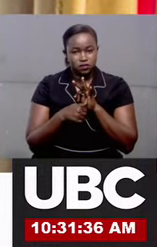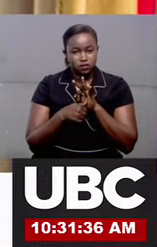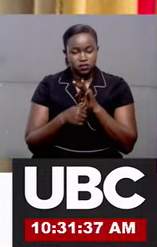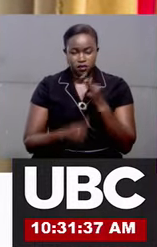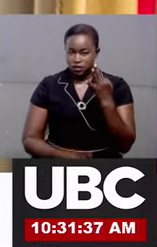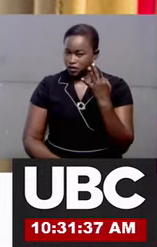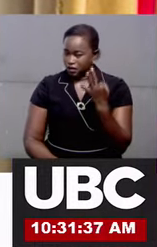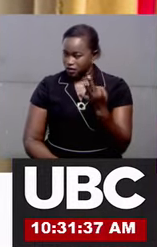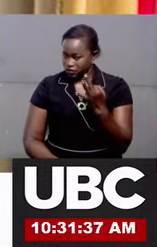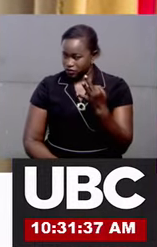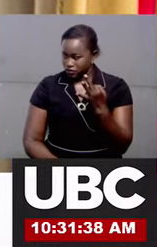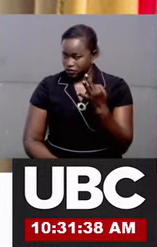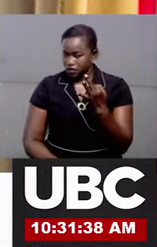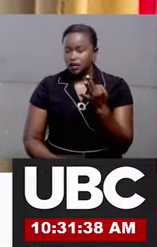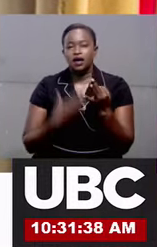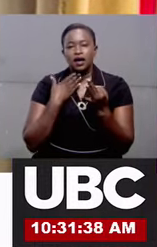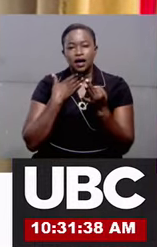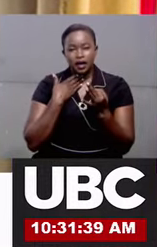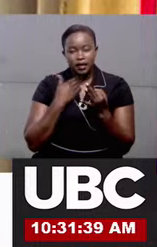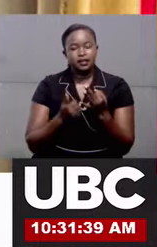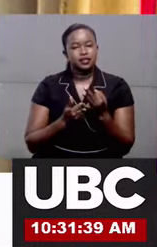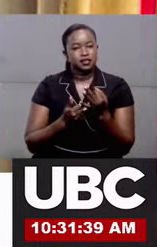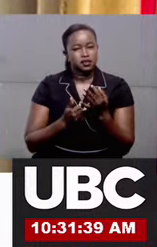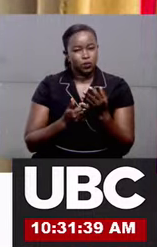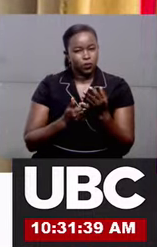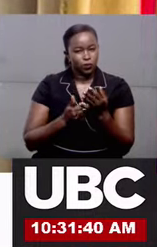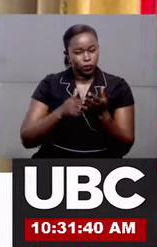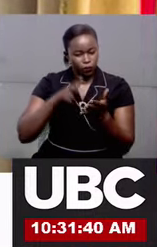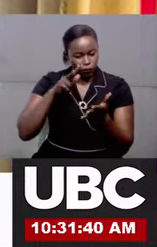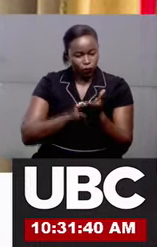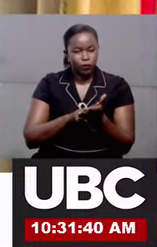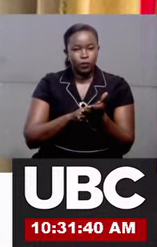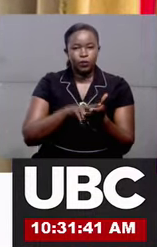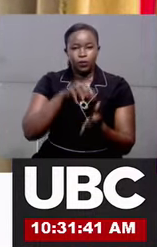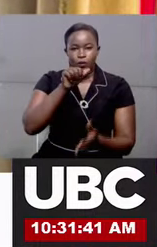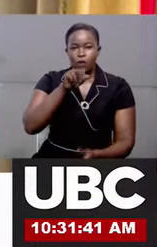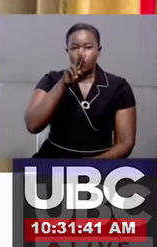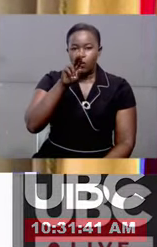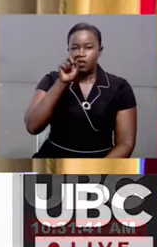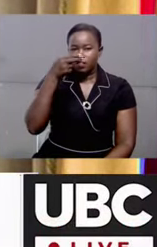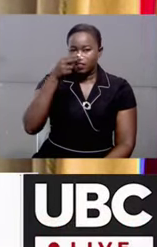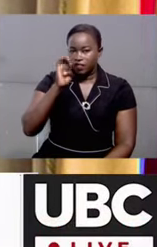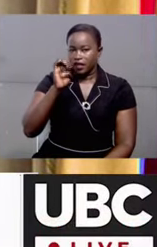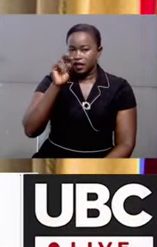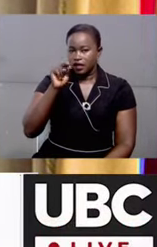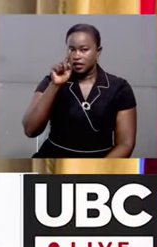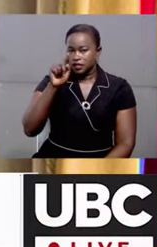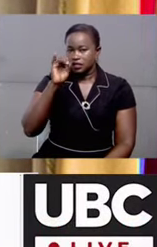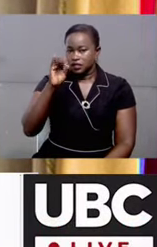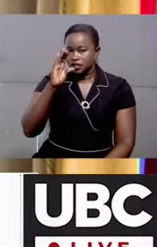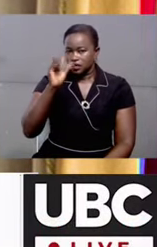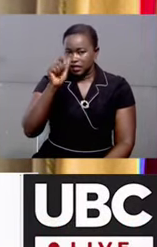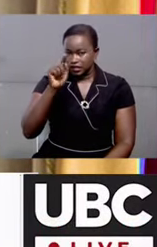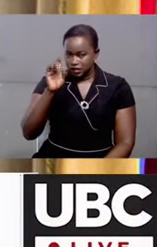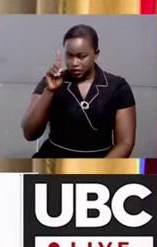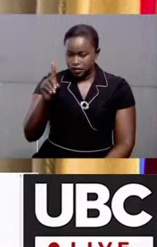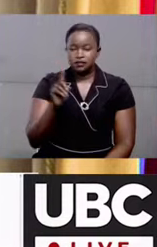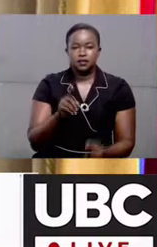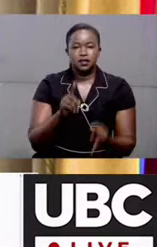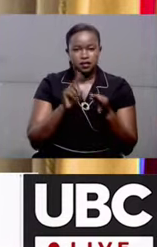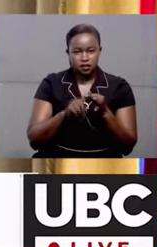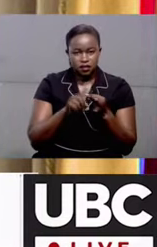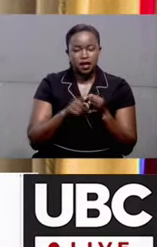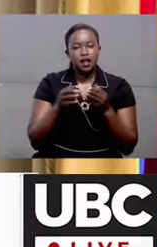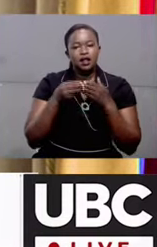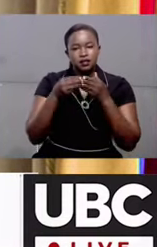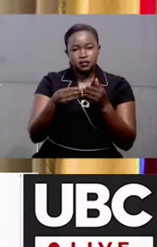Number three, and I need authenticated. Number three, the leader of opposition,